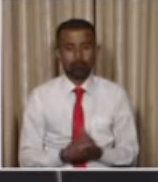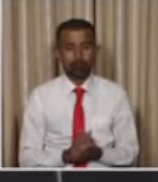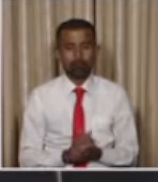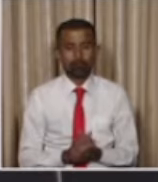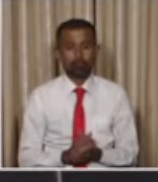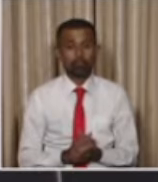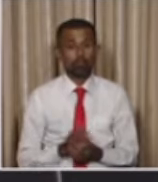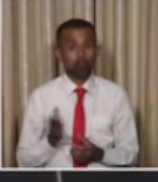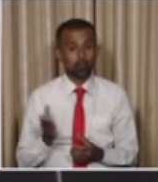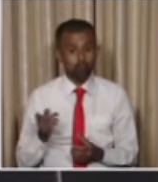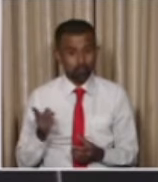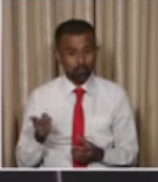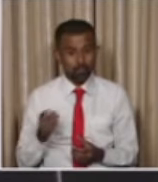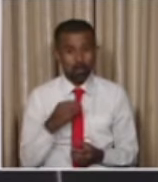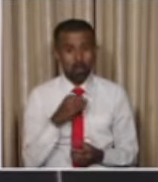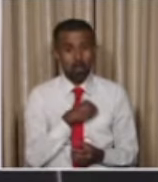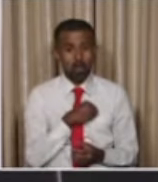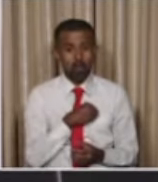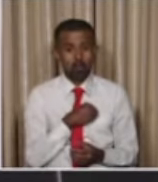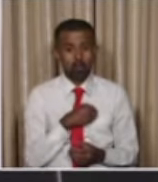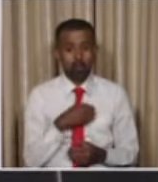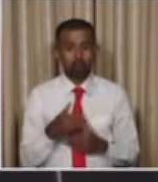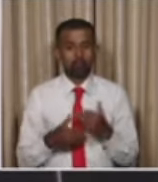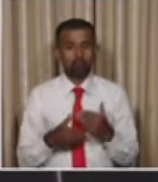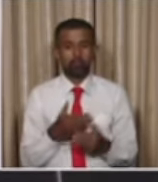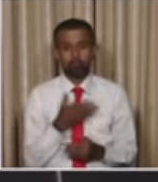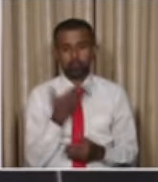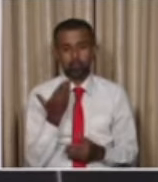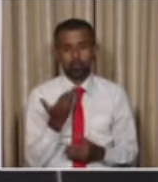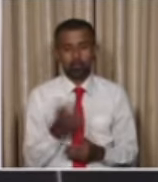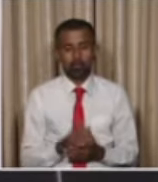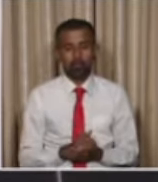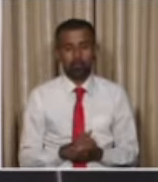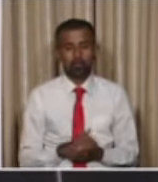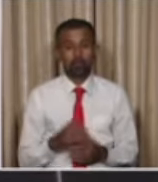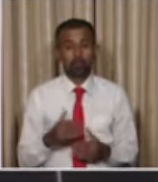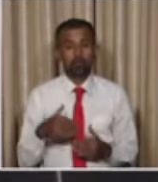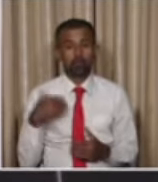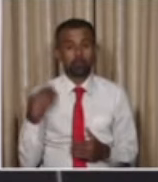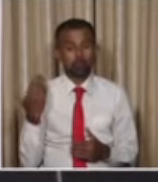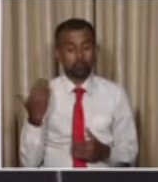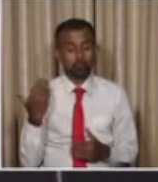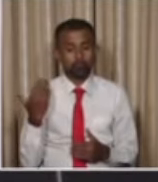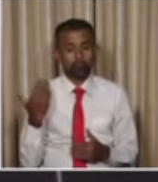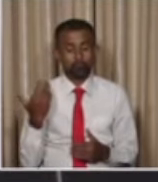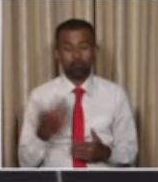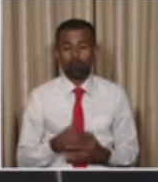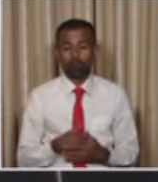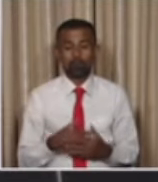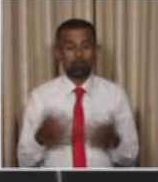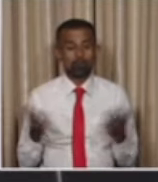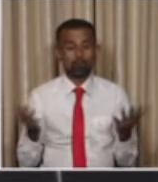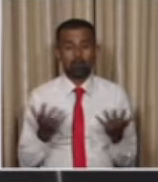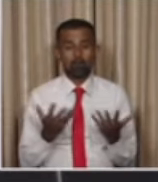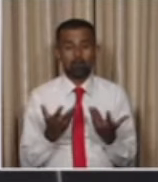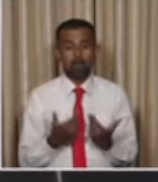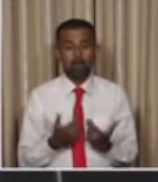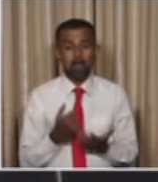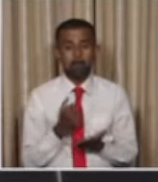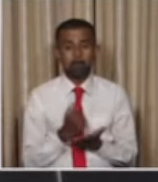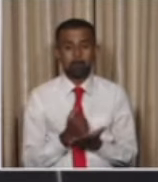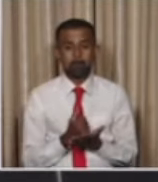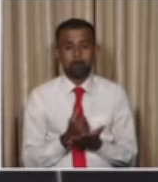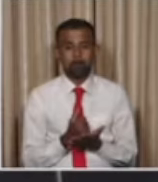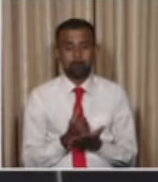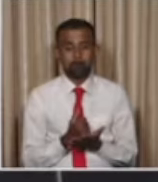profits. And beyond that, there is a massive amount allocated to bail out the banks in